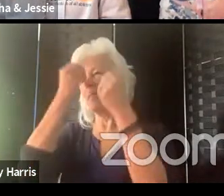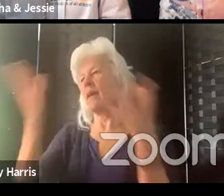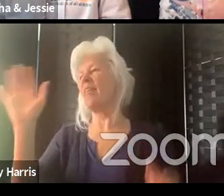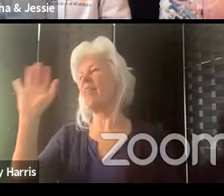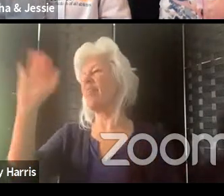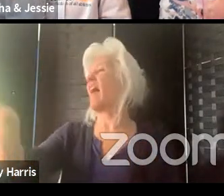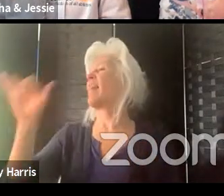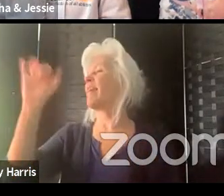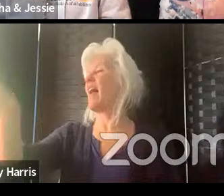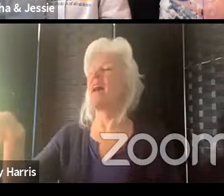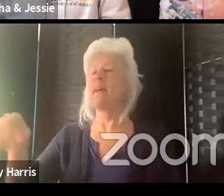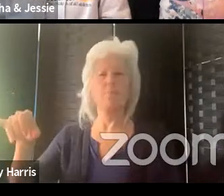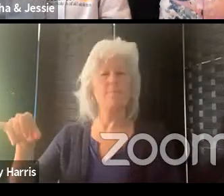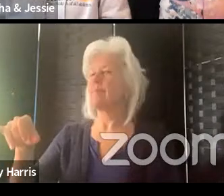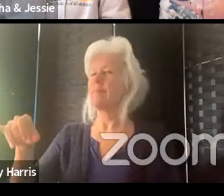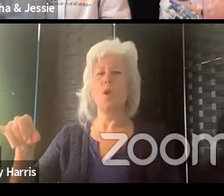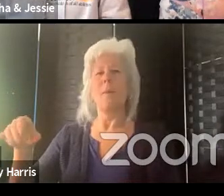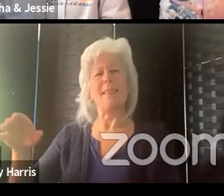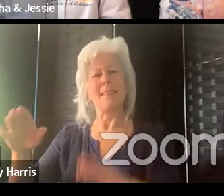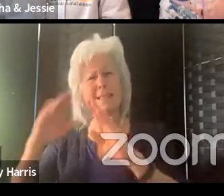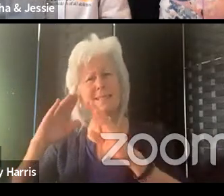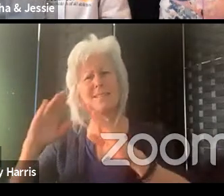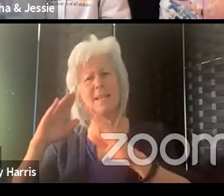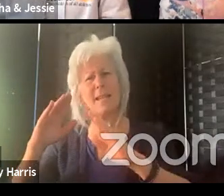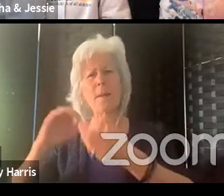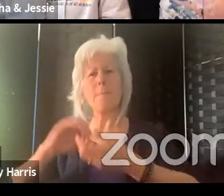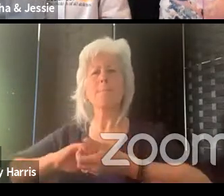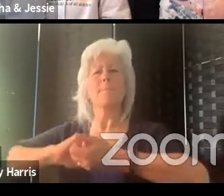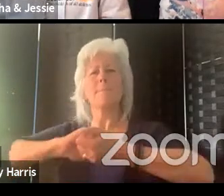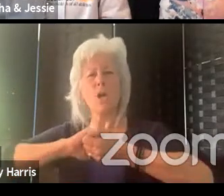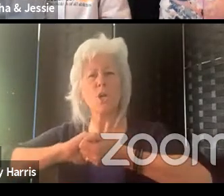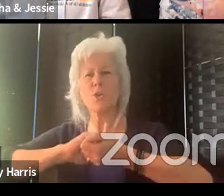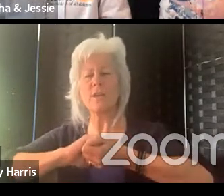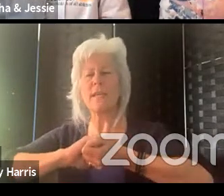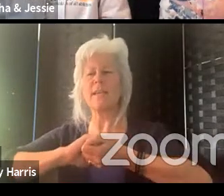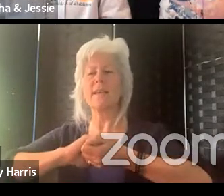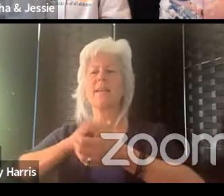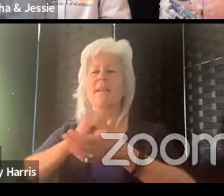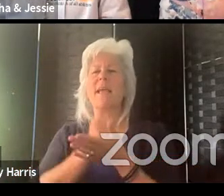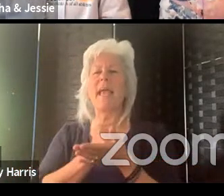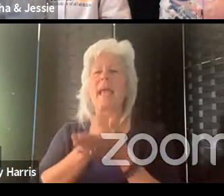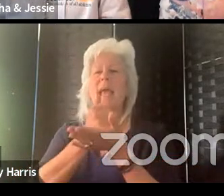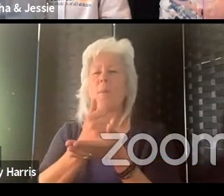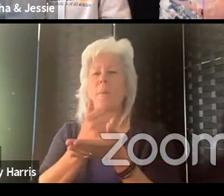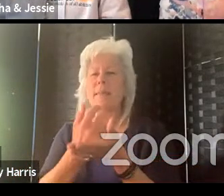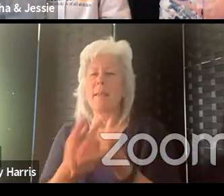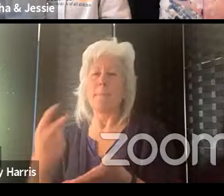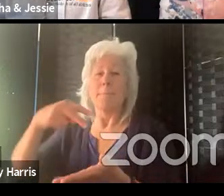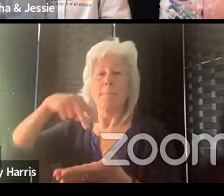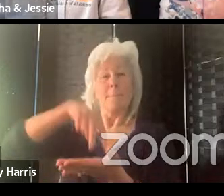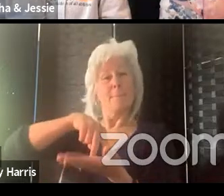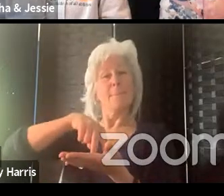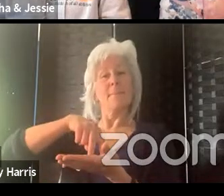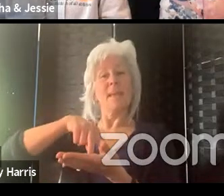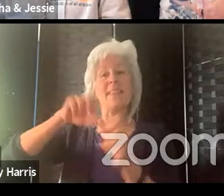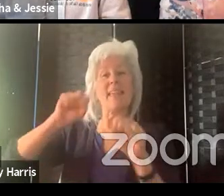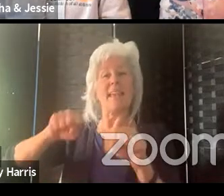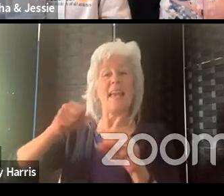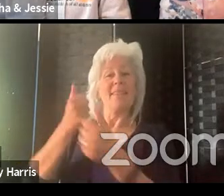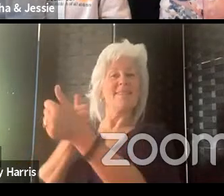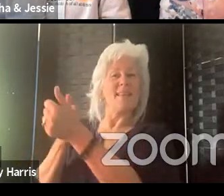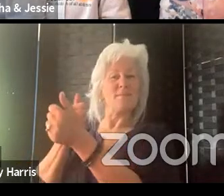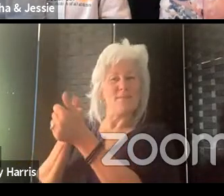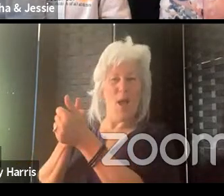one page to do this, but listening, partnering, and then helping up, and then they help themselves. And I think that